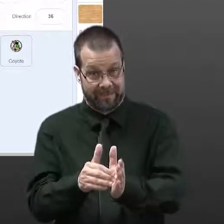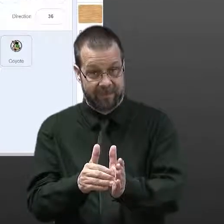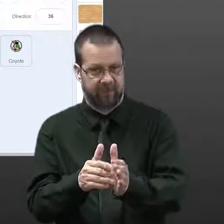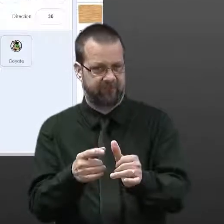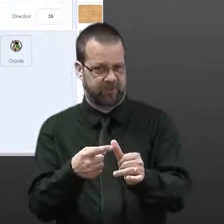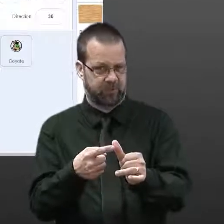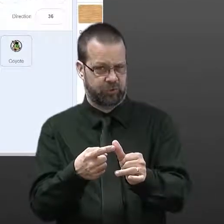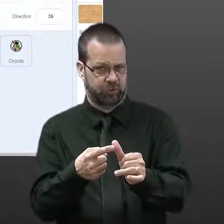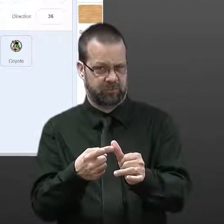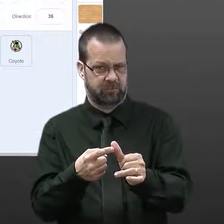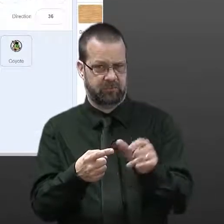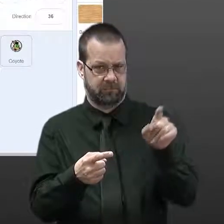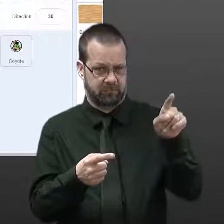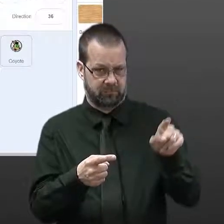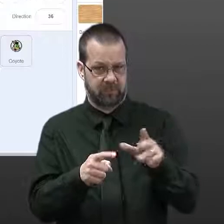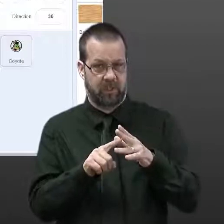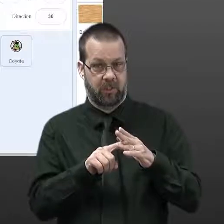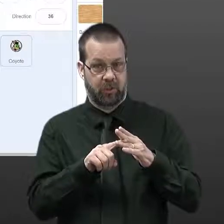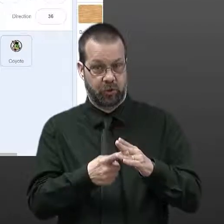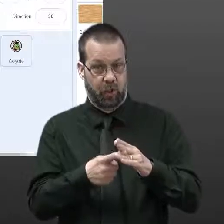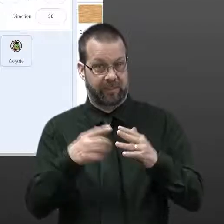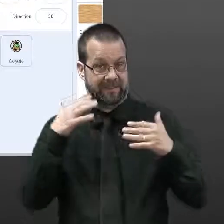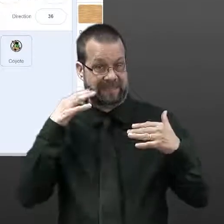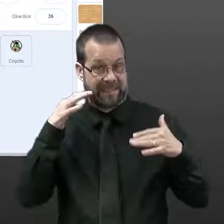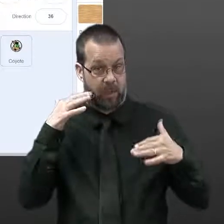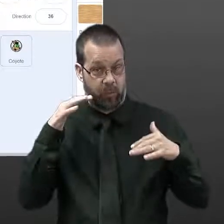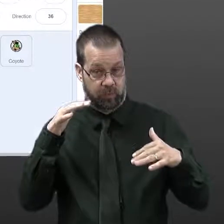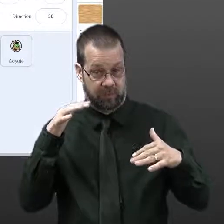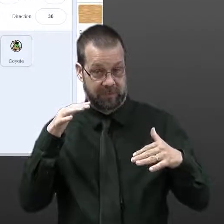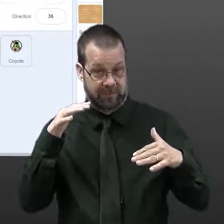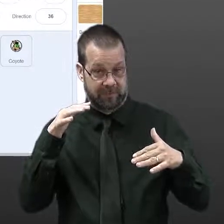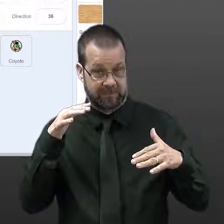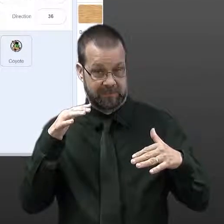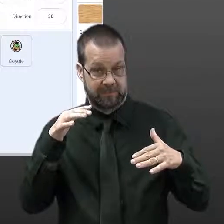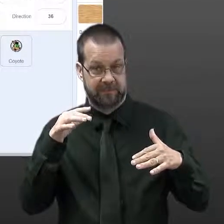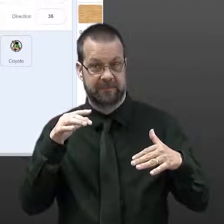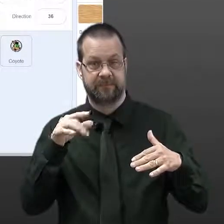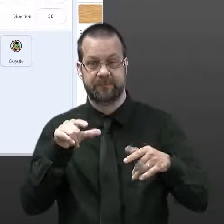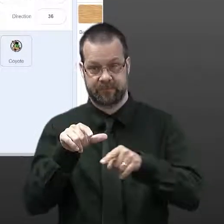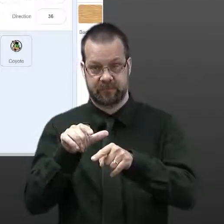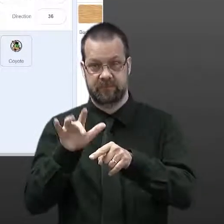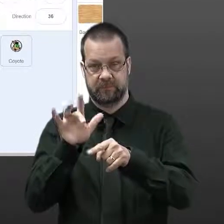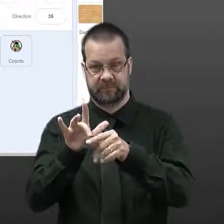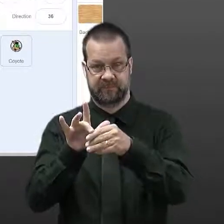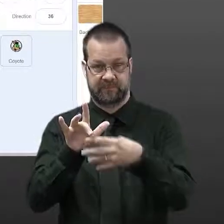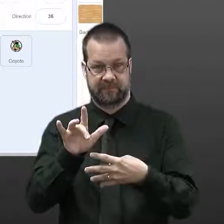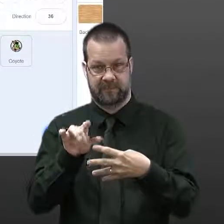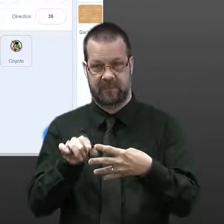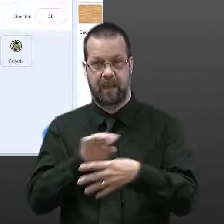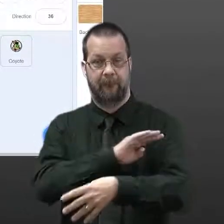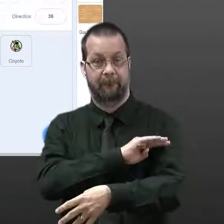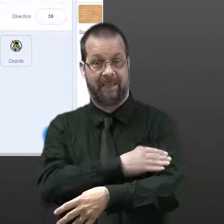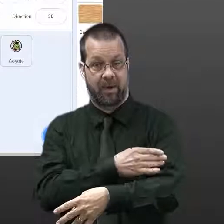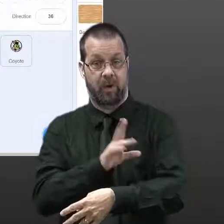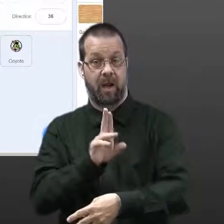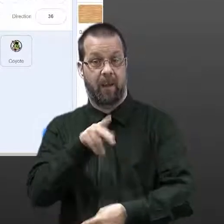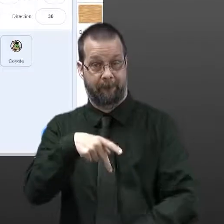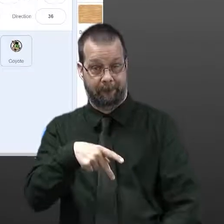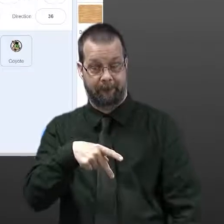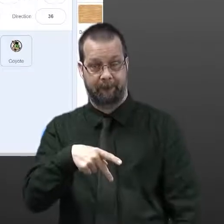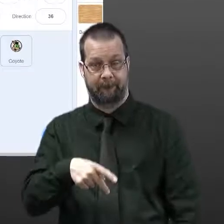is we are going to start a sound, and this one is going to be called power up.